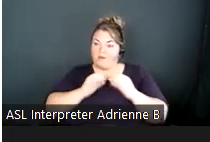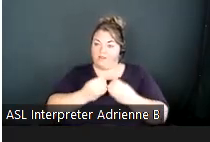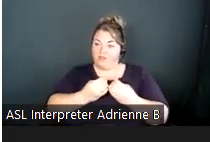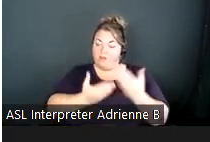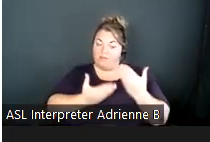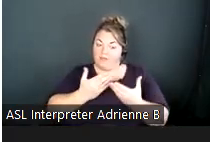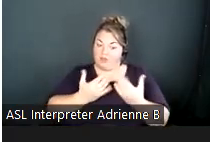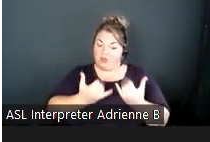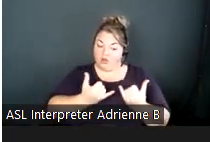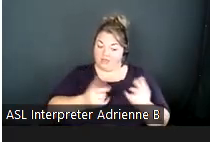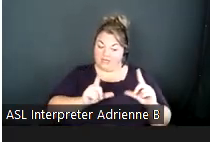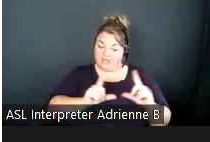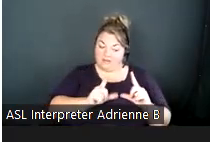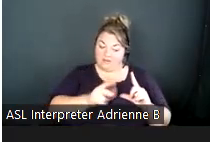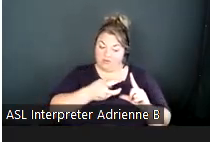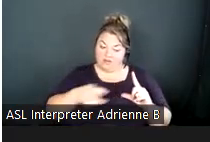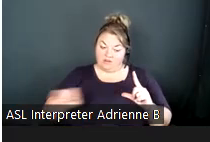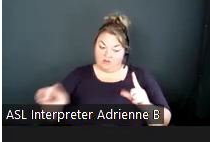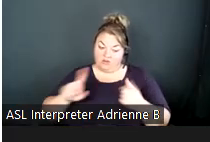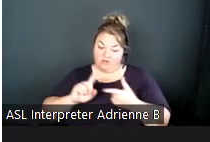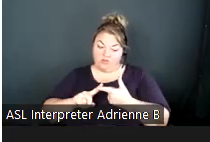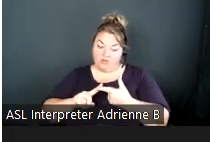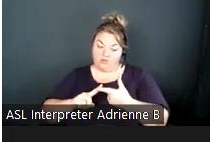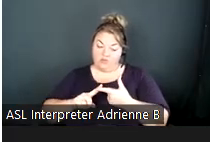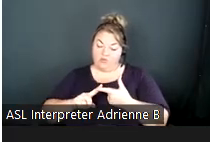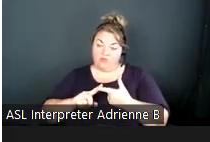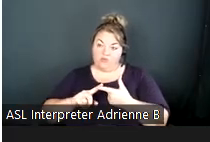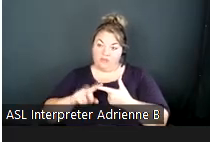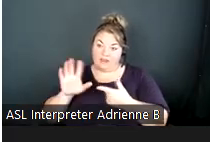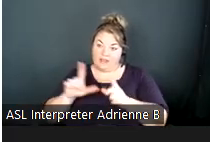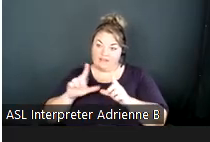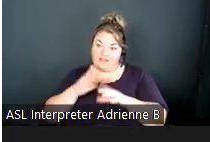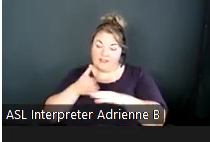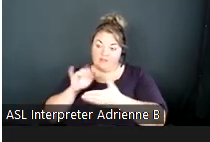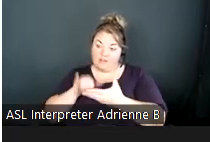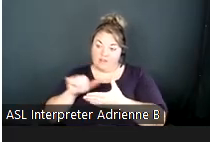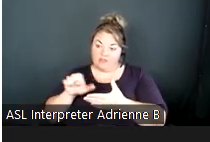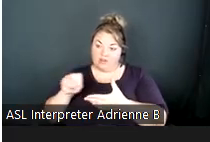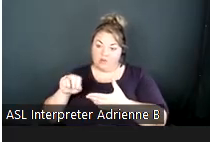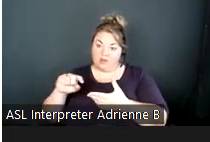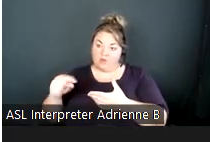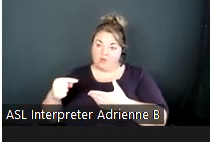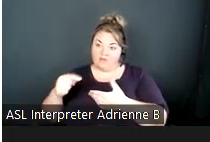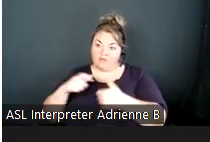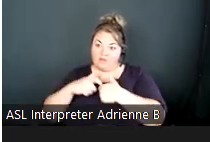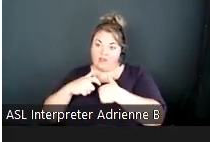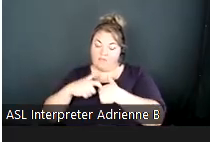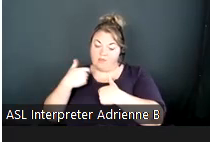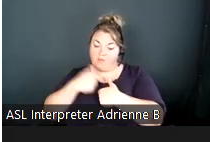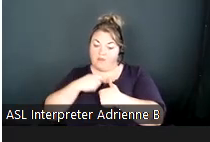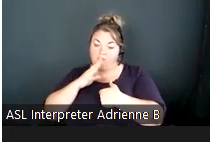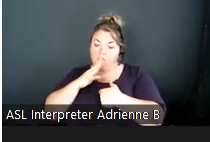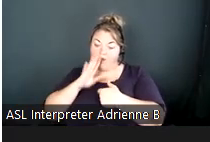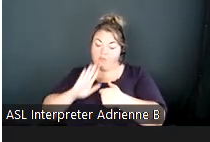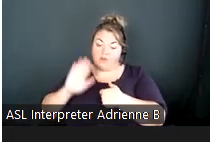be licensed is going to then transition their license after that January 1 time. You know, we've talked previously